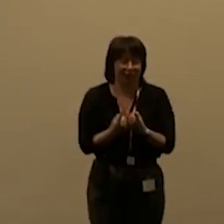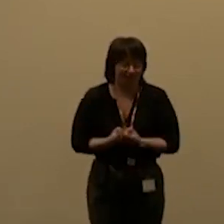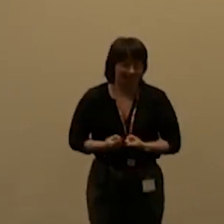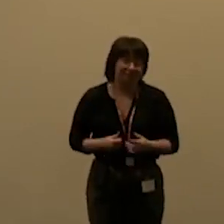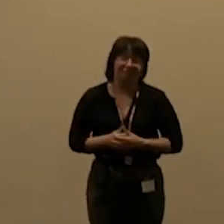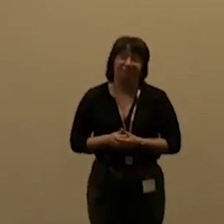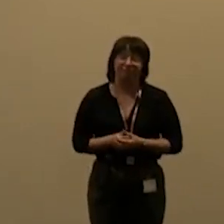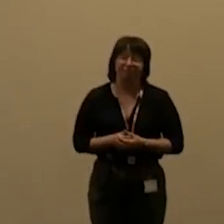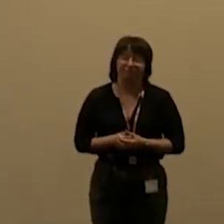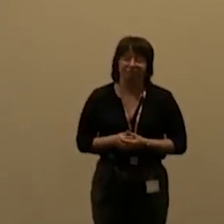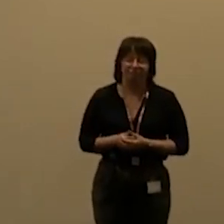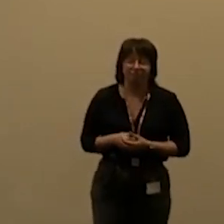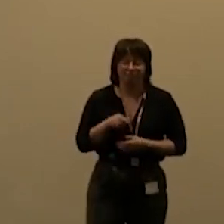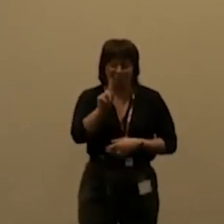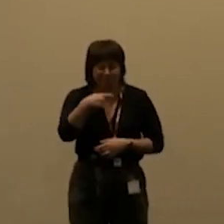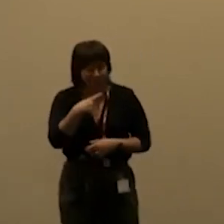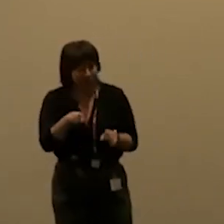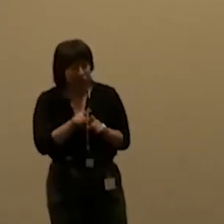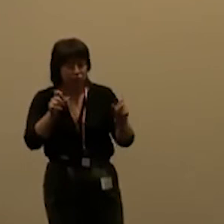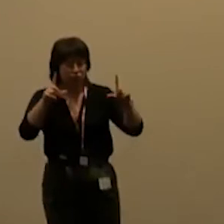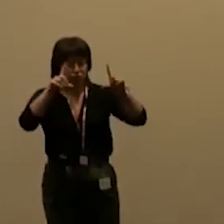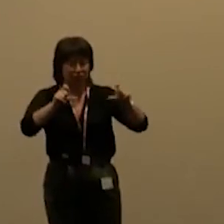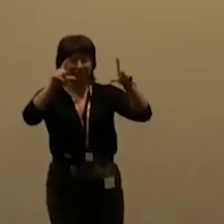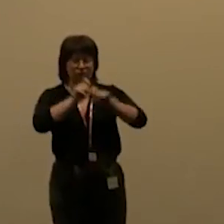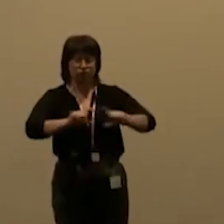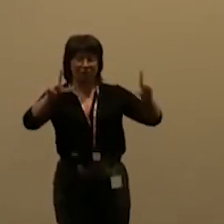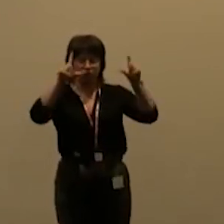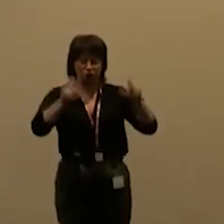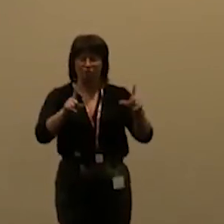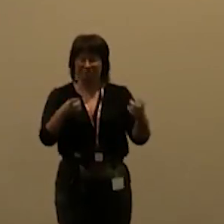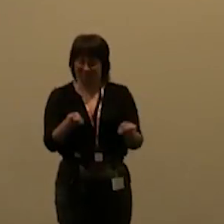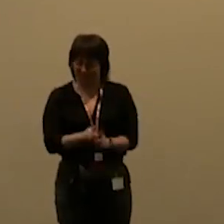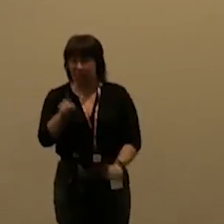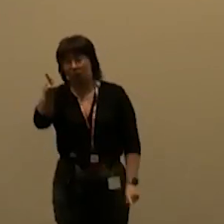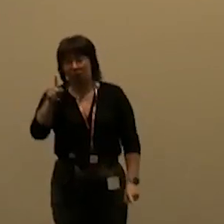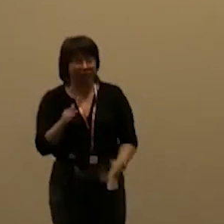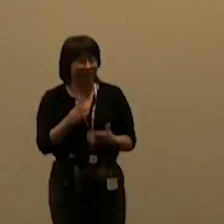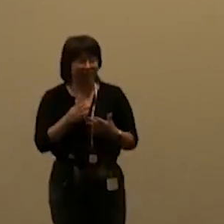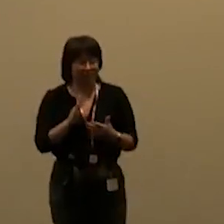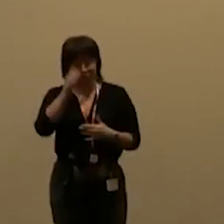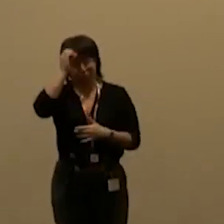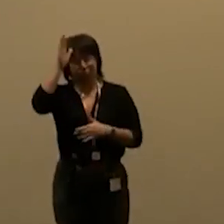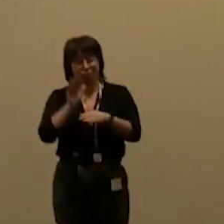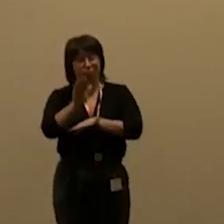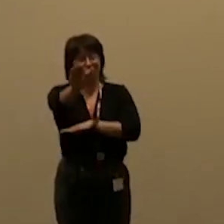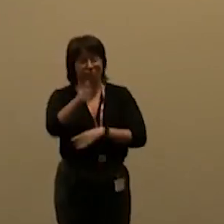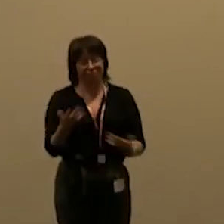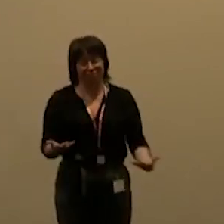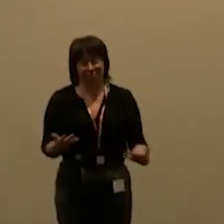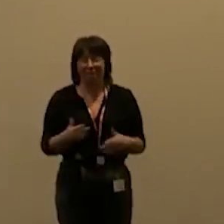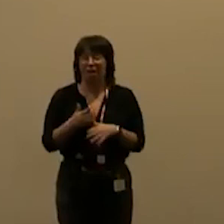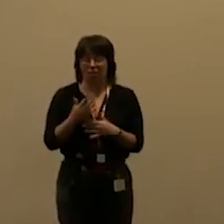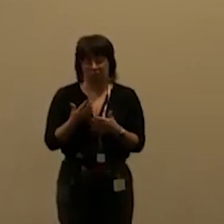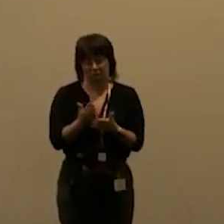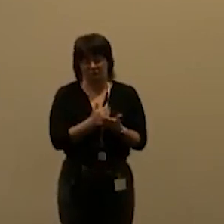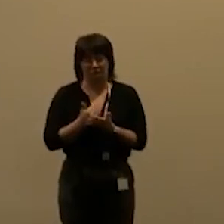Exactly. So, That's this, the same with screenshots. exactly. This gentleman's too far ahead of the curve is the problem. And I mean, half the settings